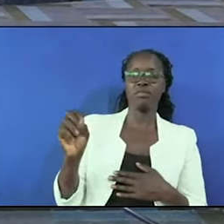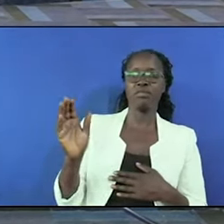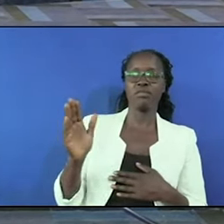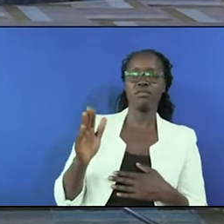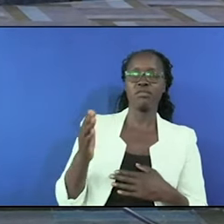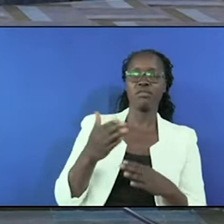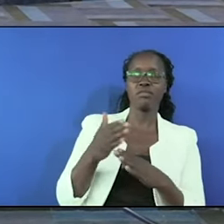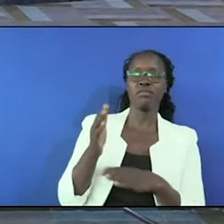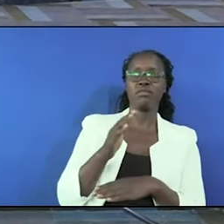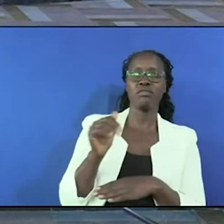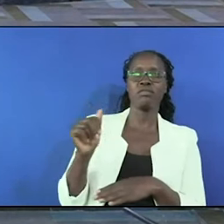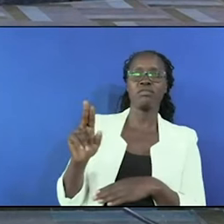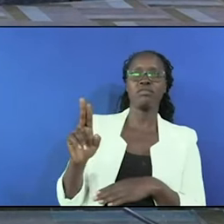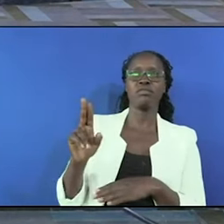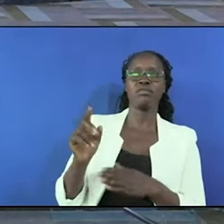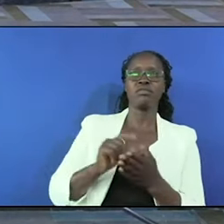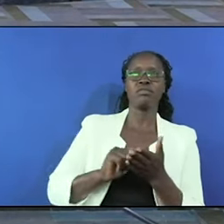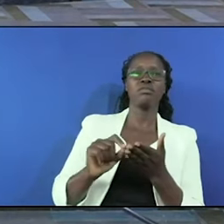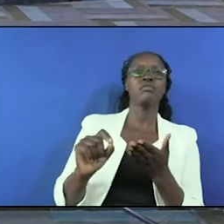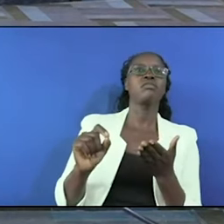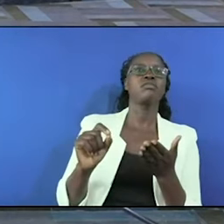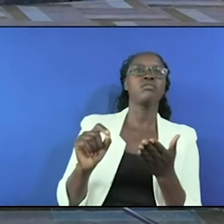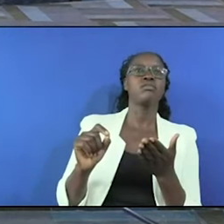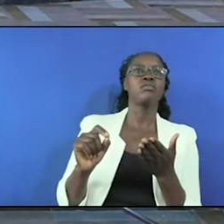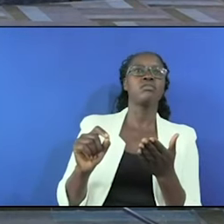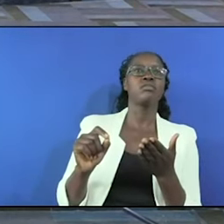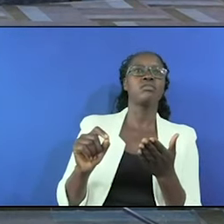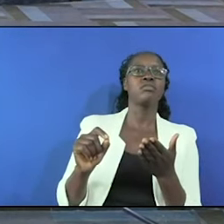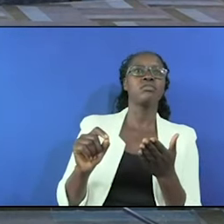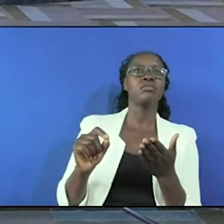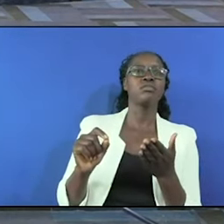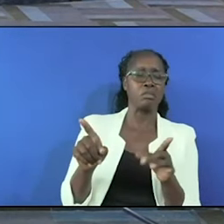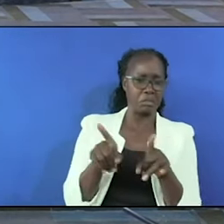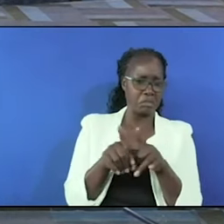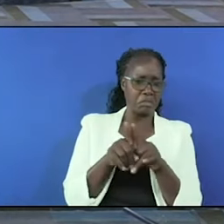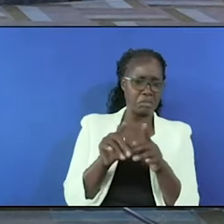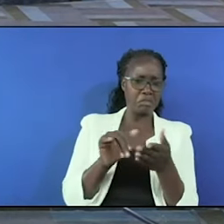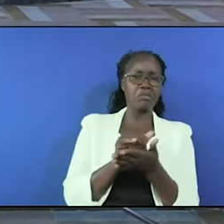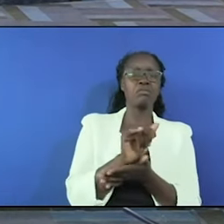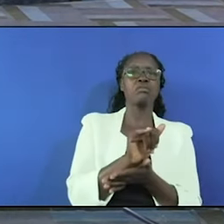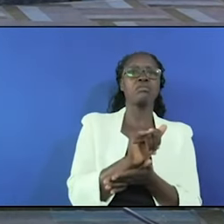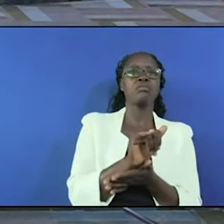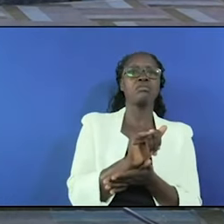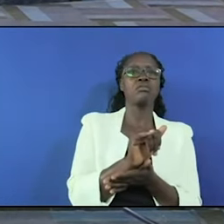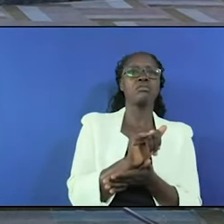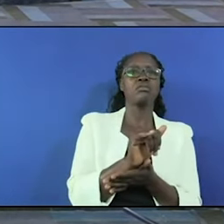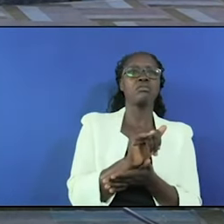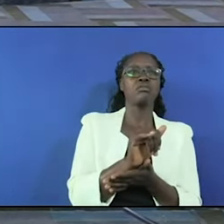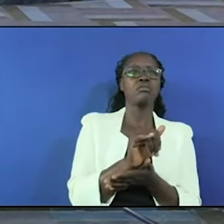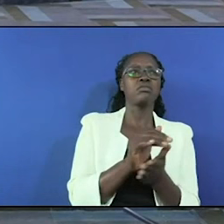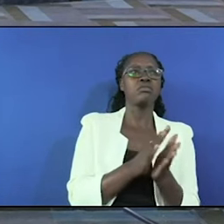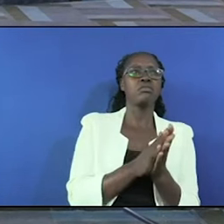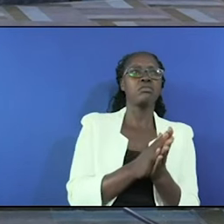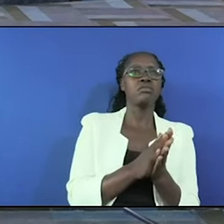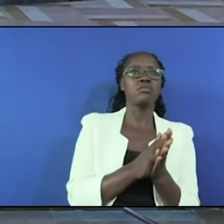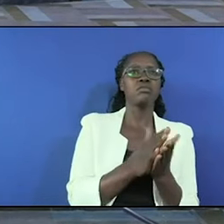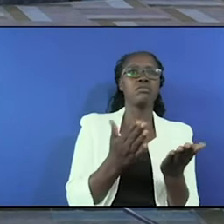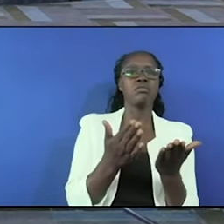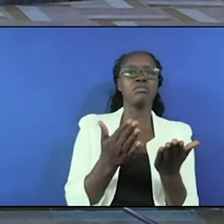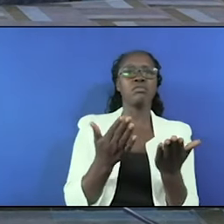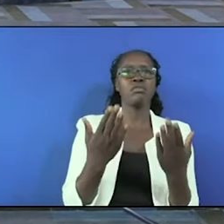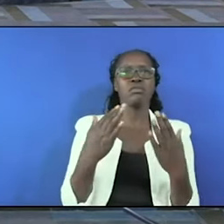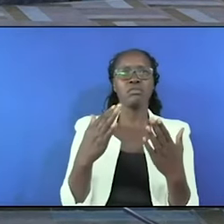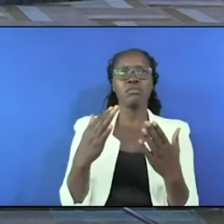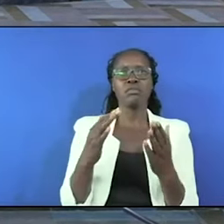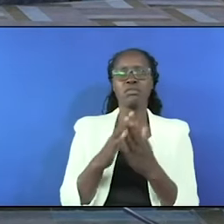former AU Secretary General. I had just been in the same plane with the Honorable Member of Parliament by the